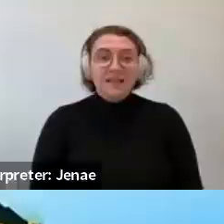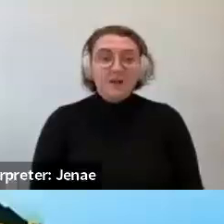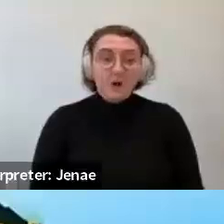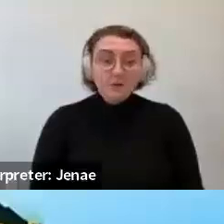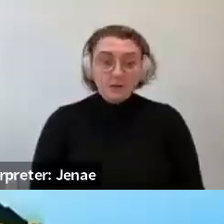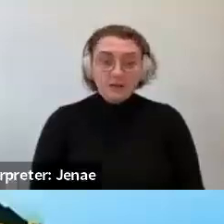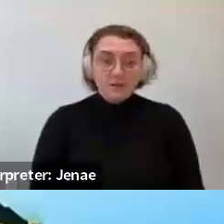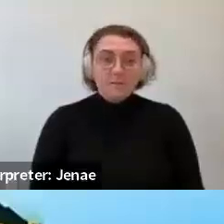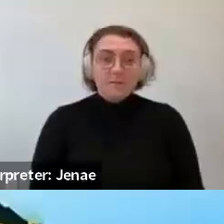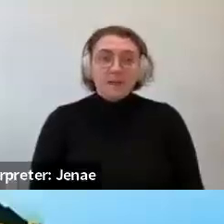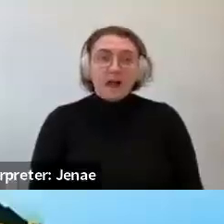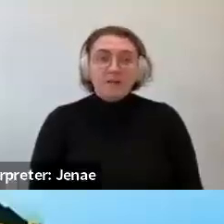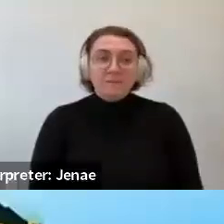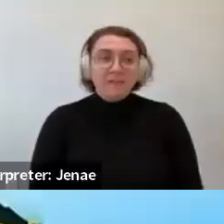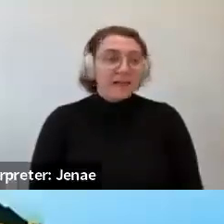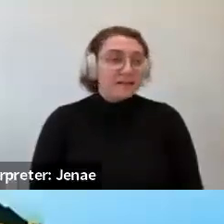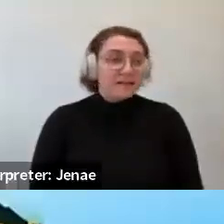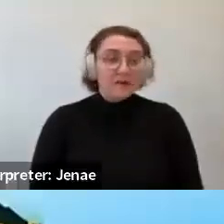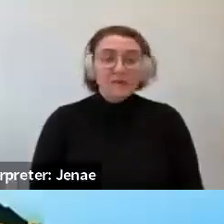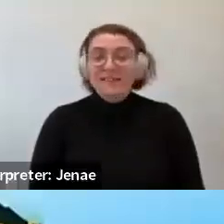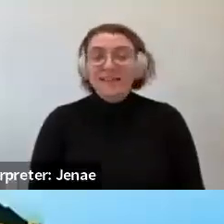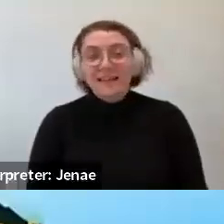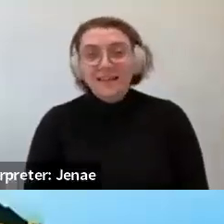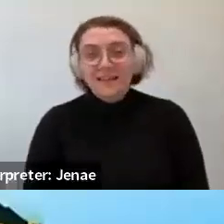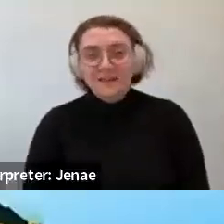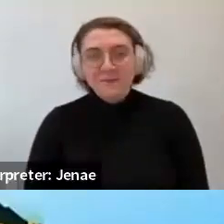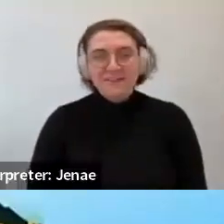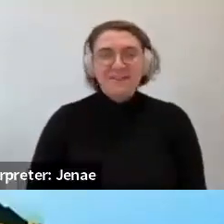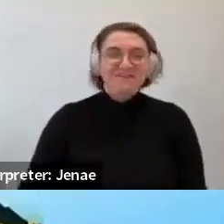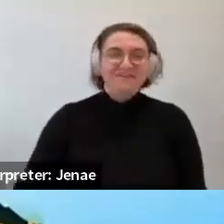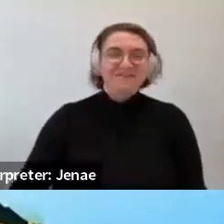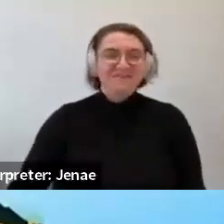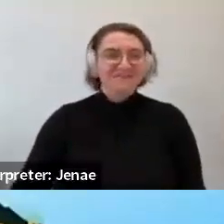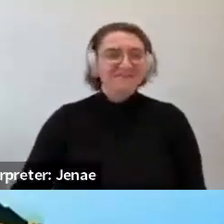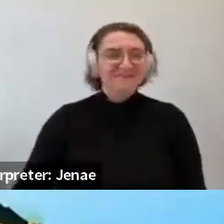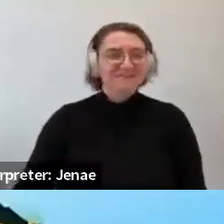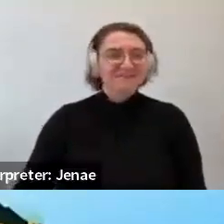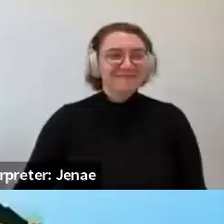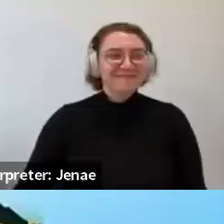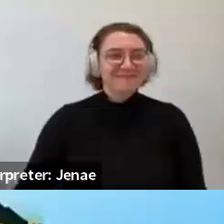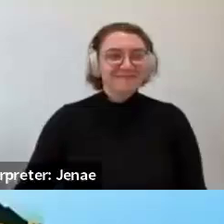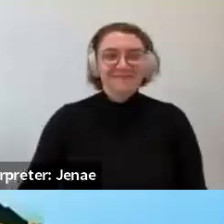and matches their culture. That is all for today. Thank you so much.